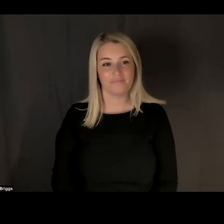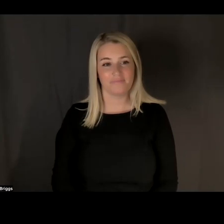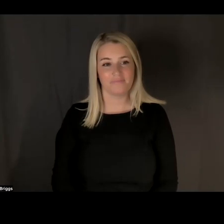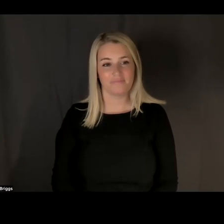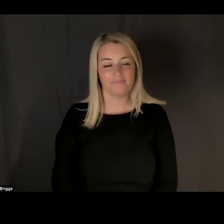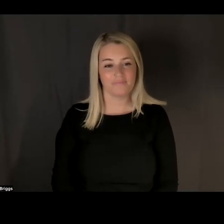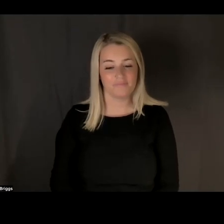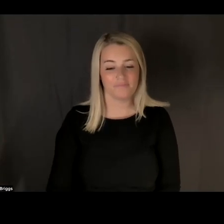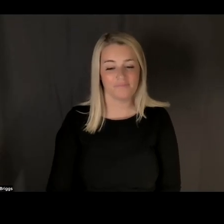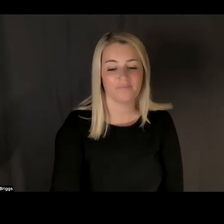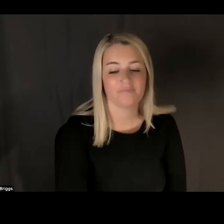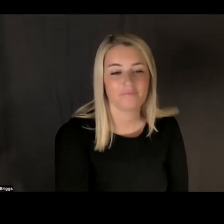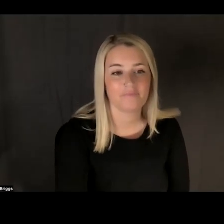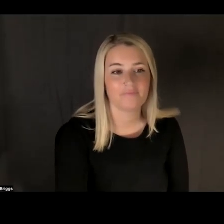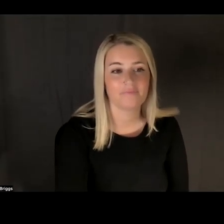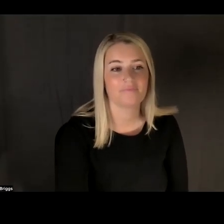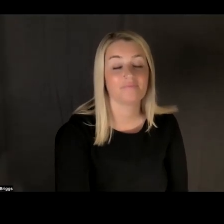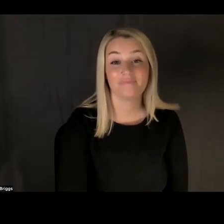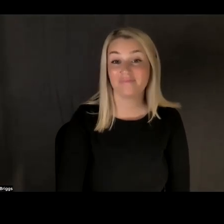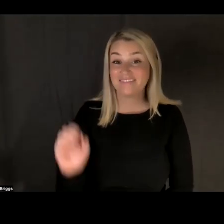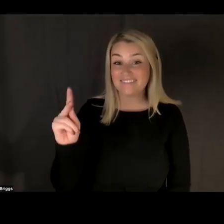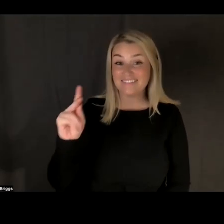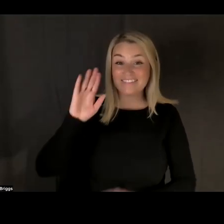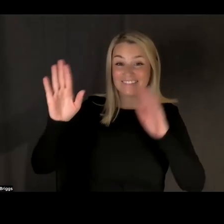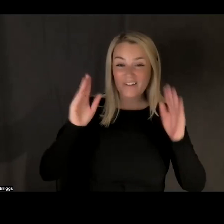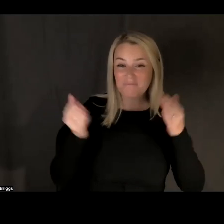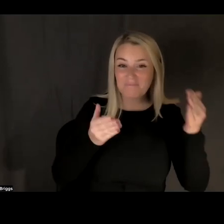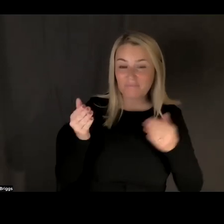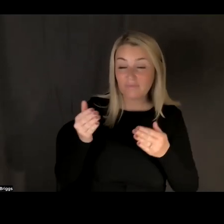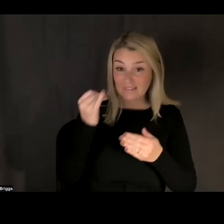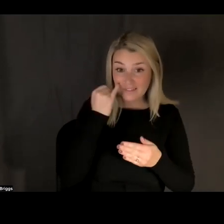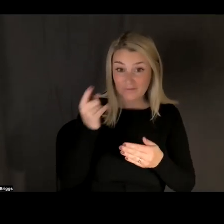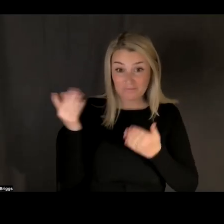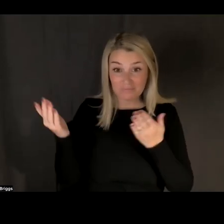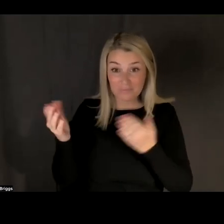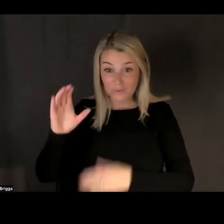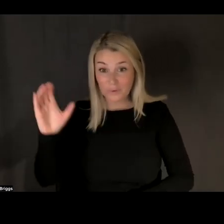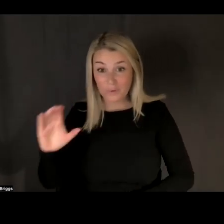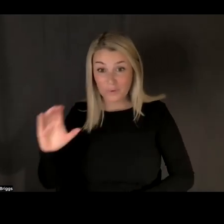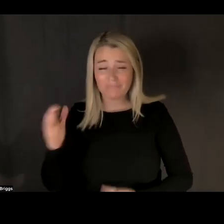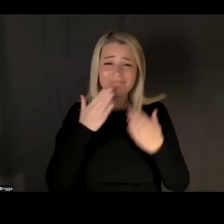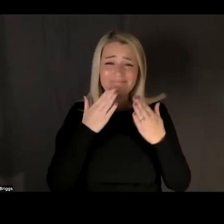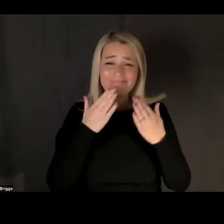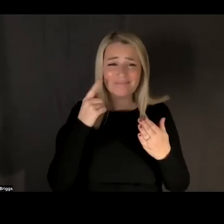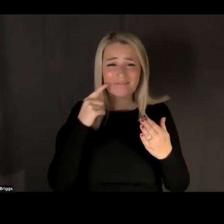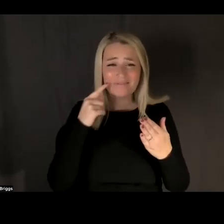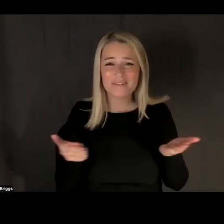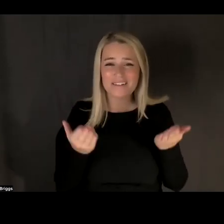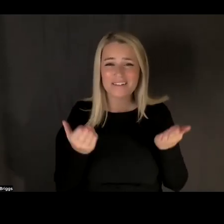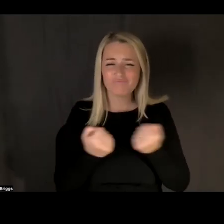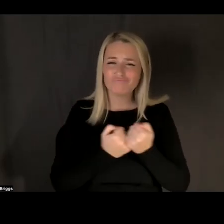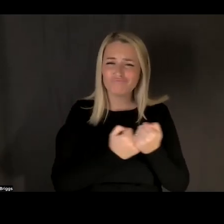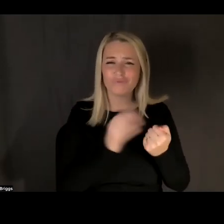Right, welcome all of you and anyone who's joining us on Zoom. Thank you so much for being here to learn about supporting your first grade